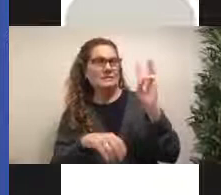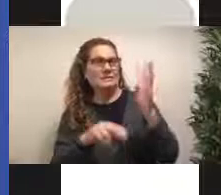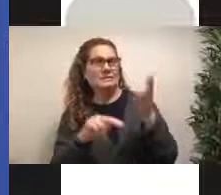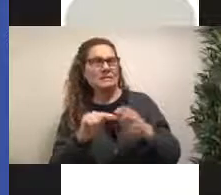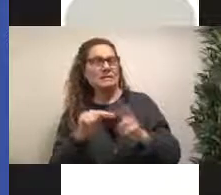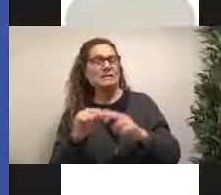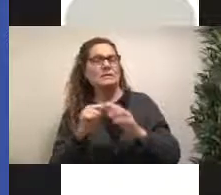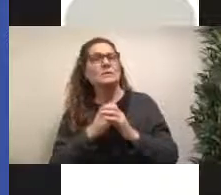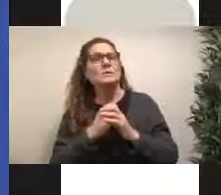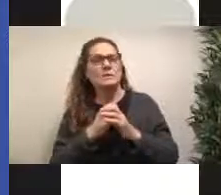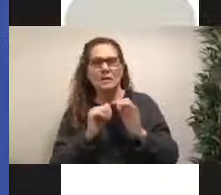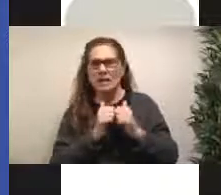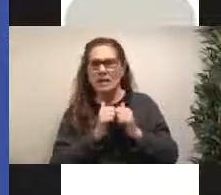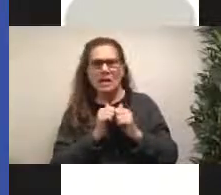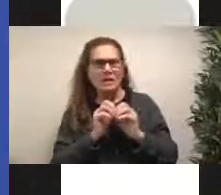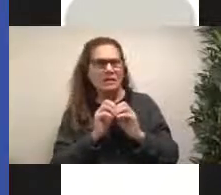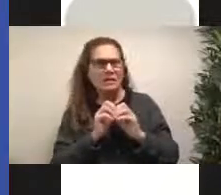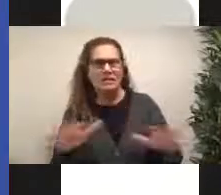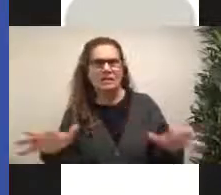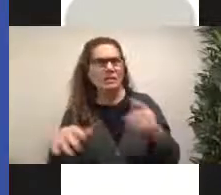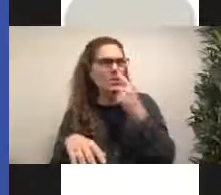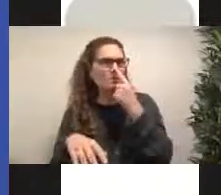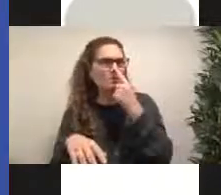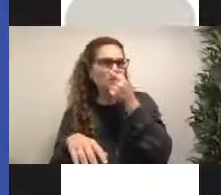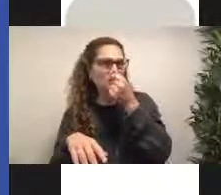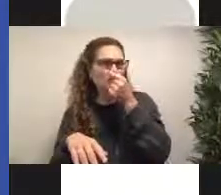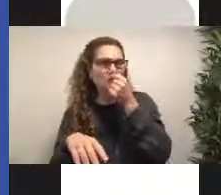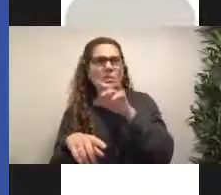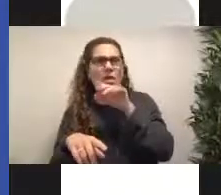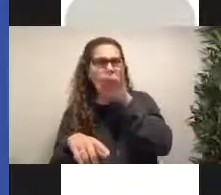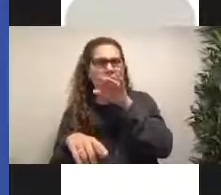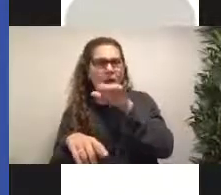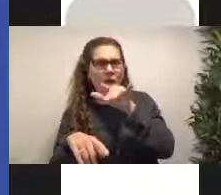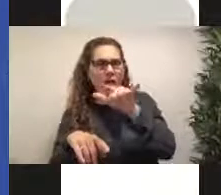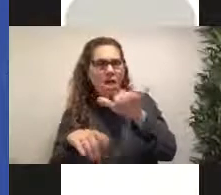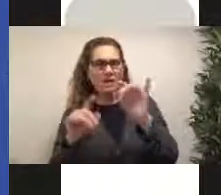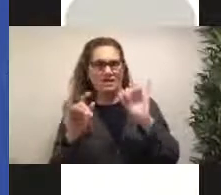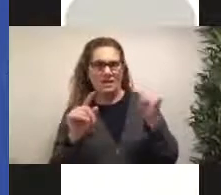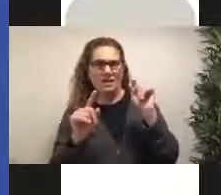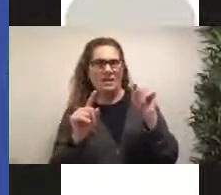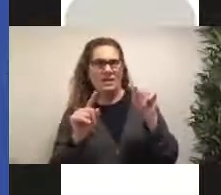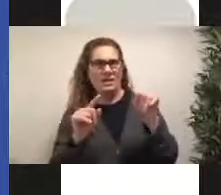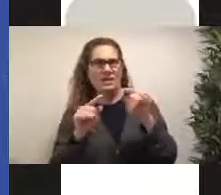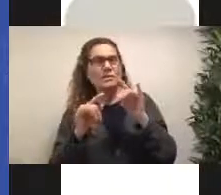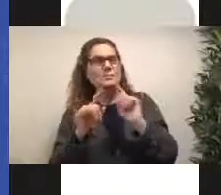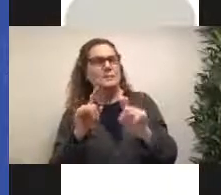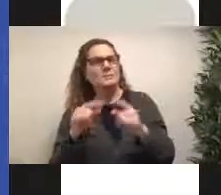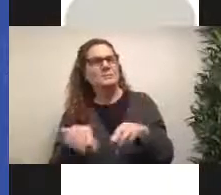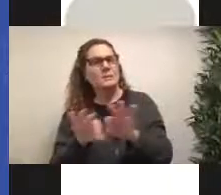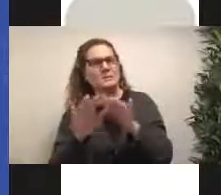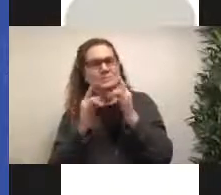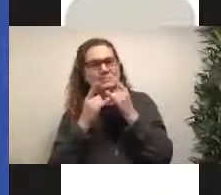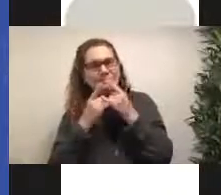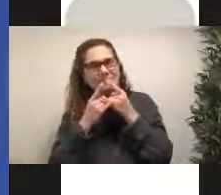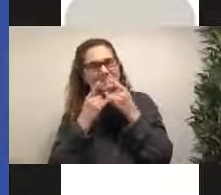contaminated surfaces. This is another good reason to be wearing that face mask, incidentally. Anyone can get the flu. Adults 65 years and older,